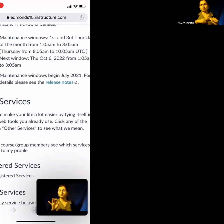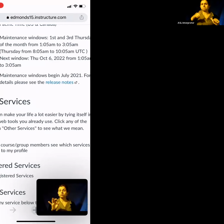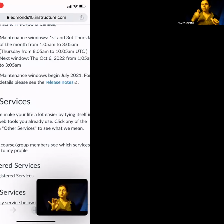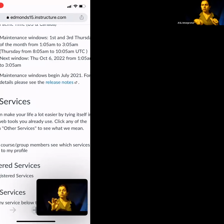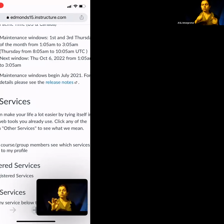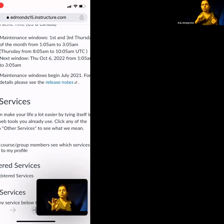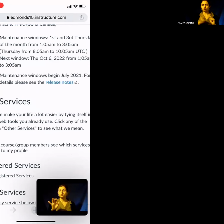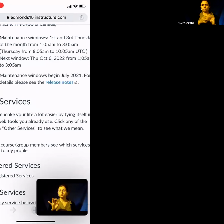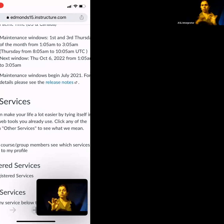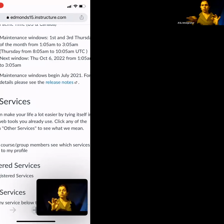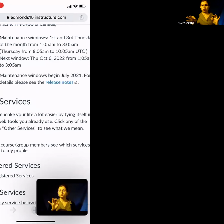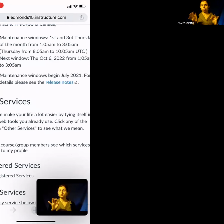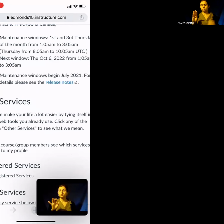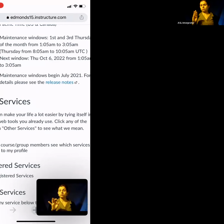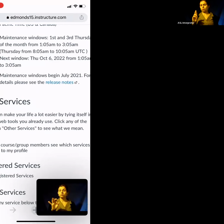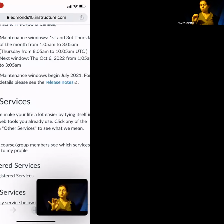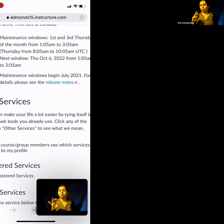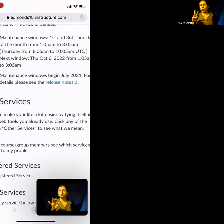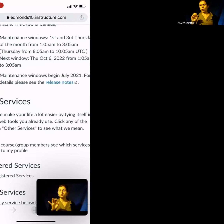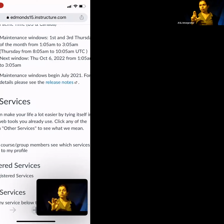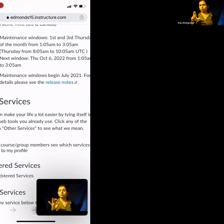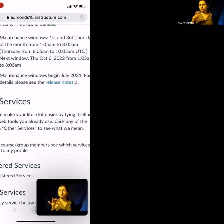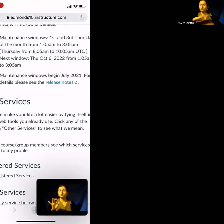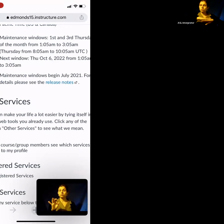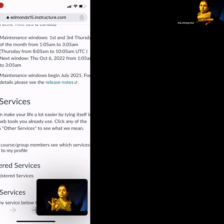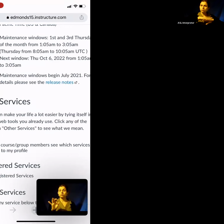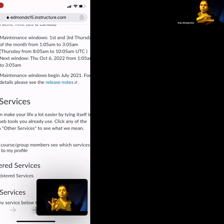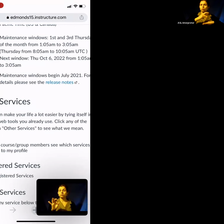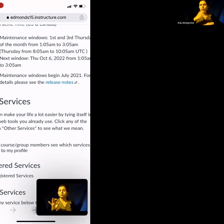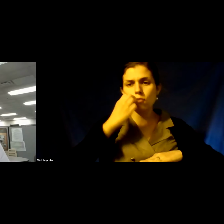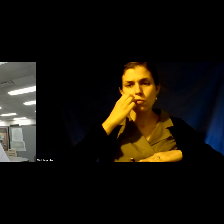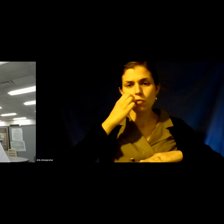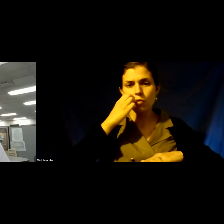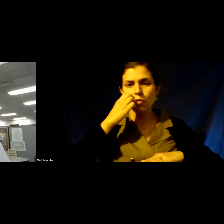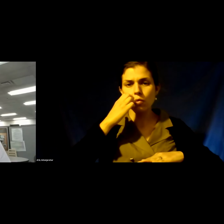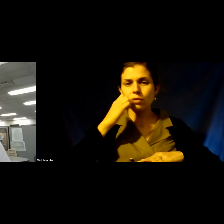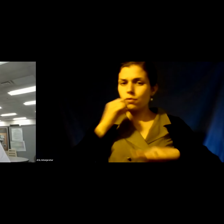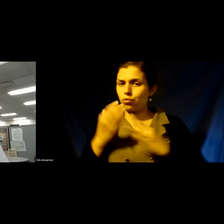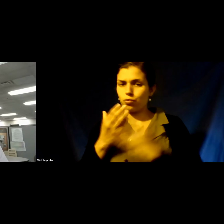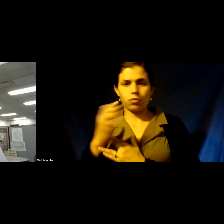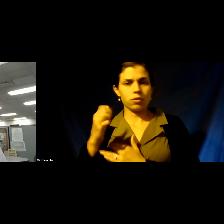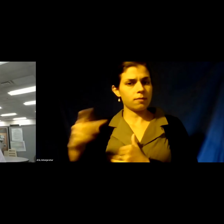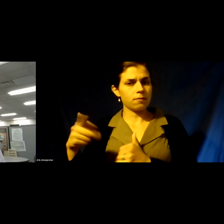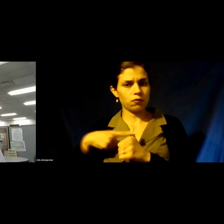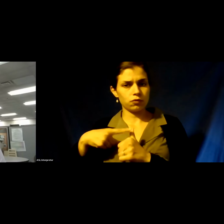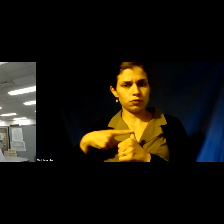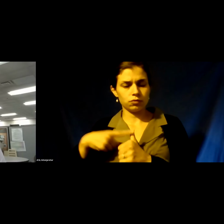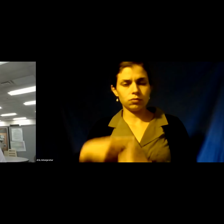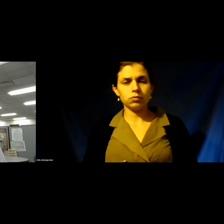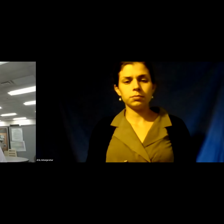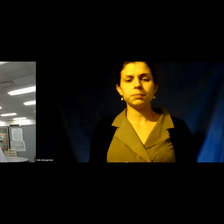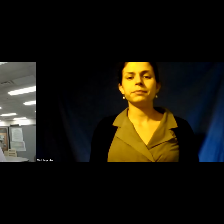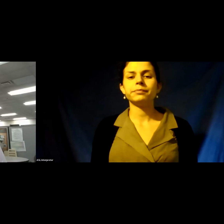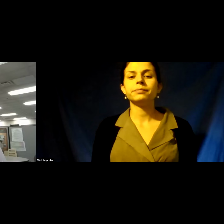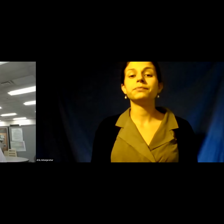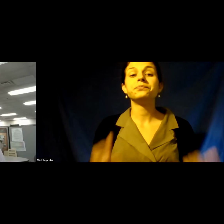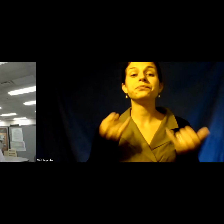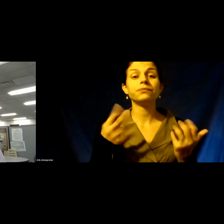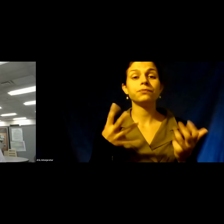English. It's really important. So I did want to give you a tour of the Canvas Parent app as